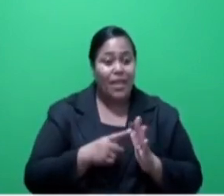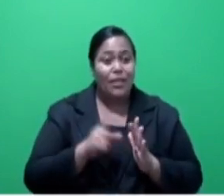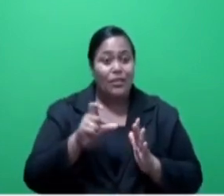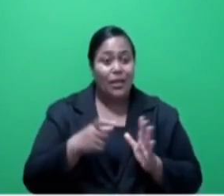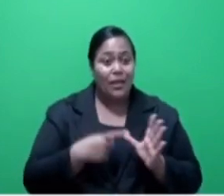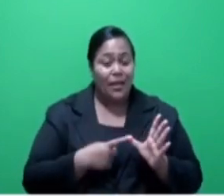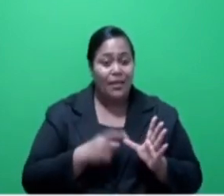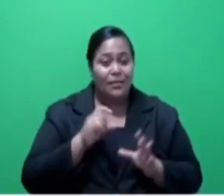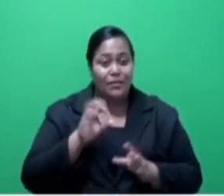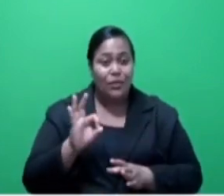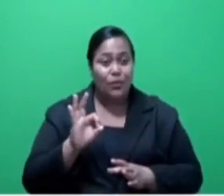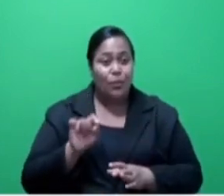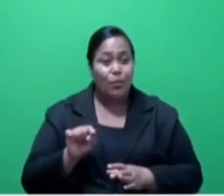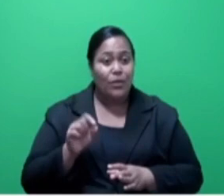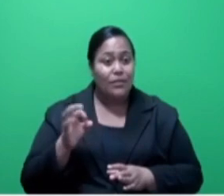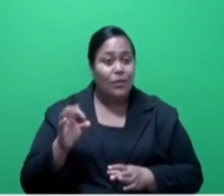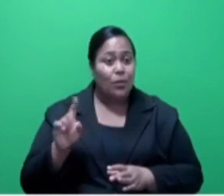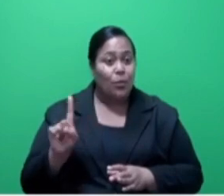0.01%.